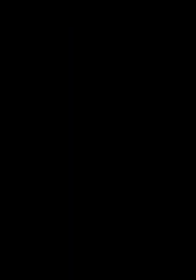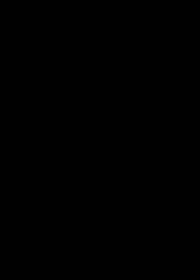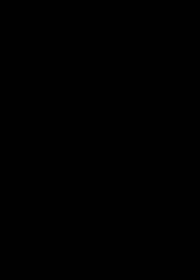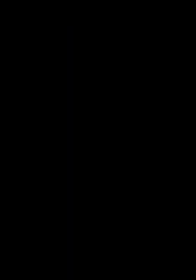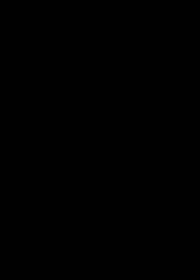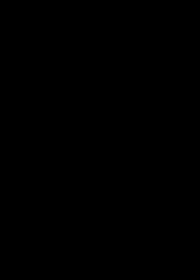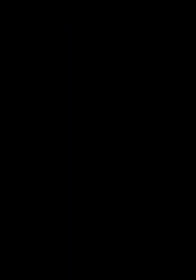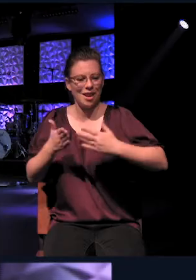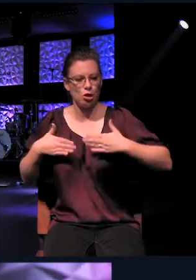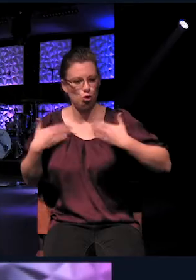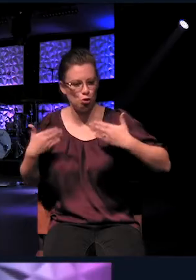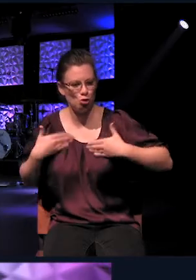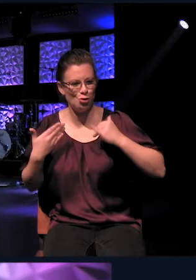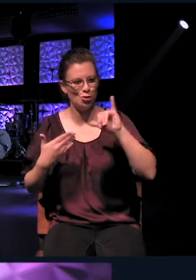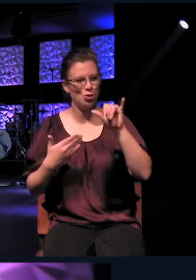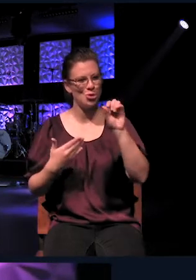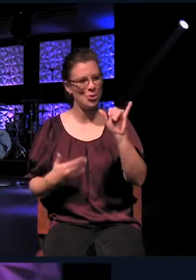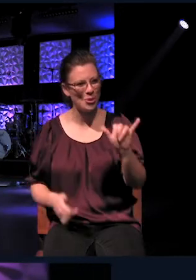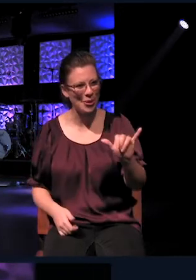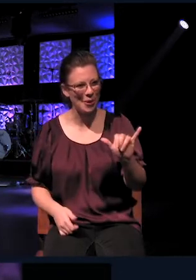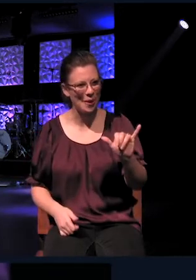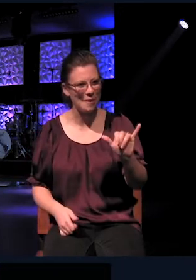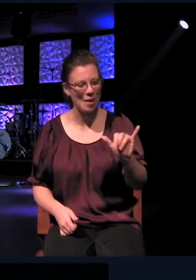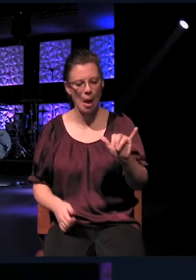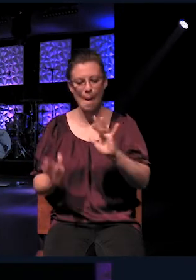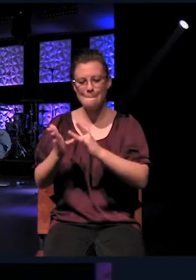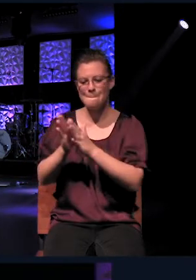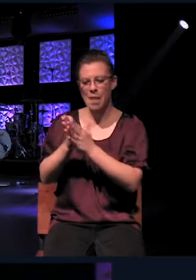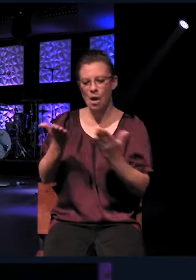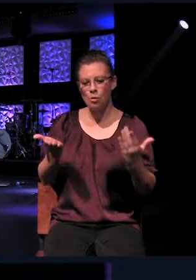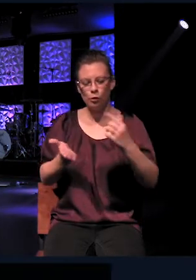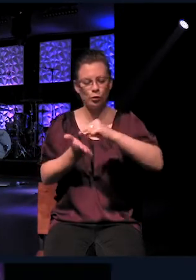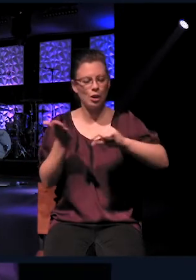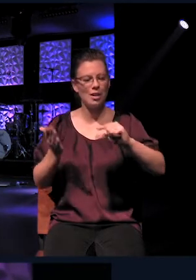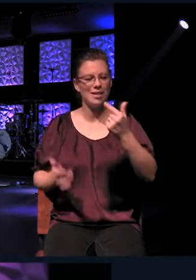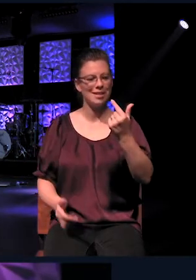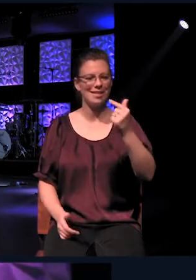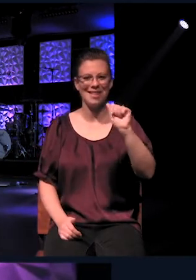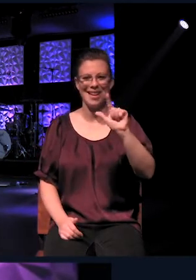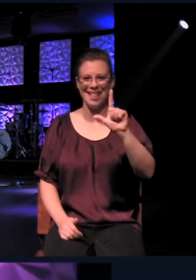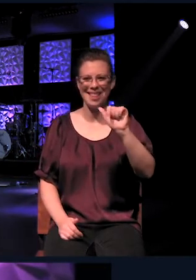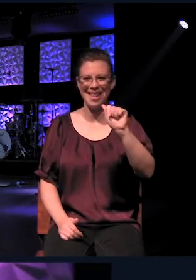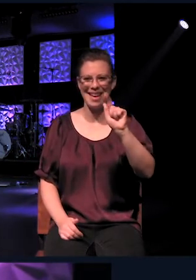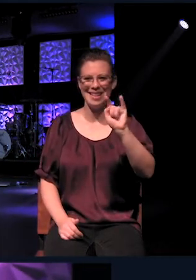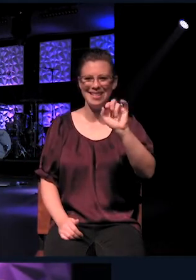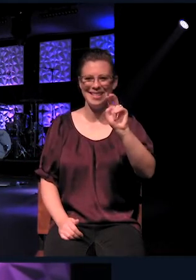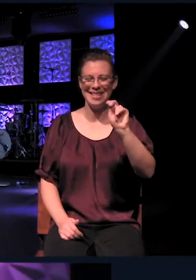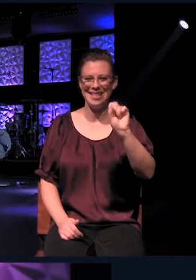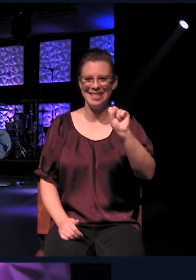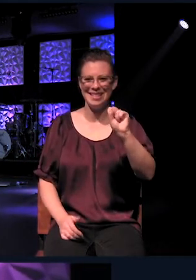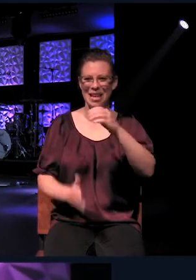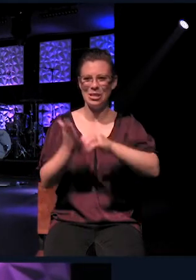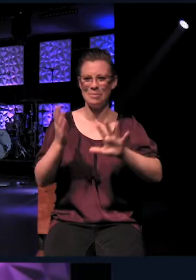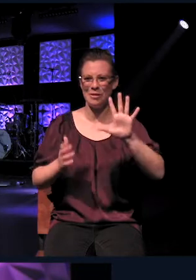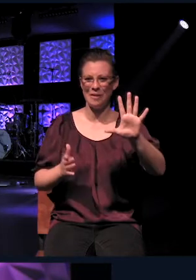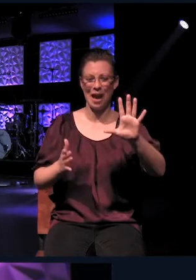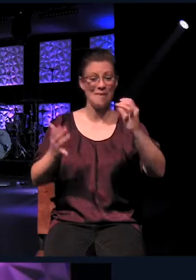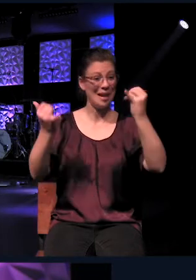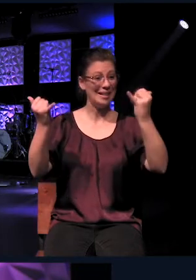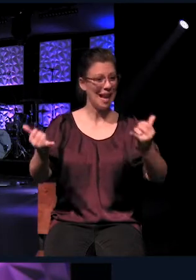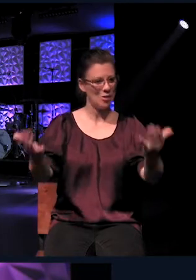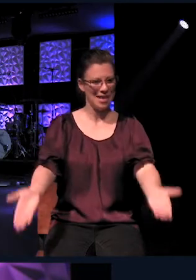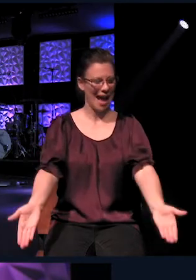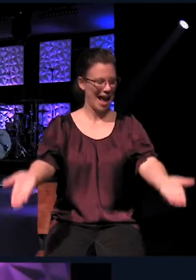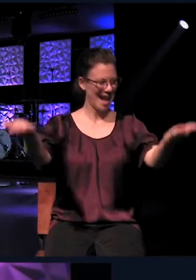Good morning, Worship Center. And so just to kind of keep you awake, because my voice can be so soothing, I'm going to ask if you can to stand to your